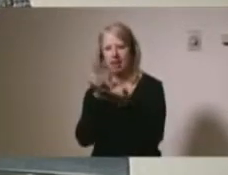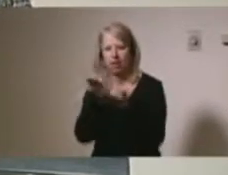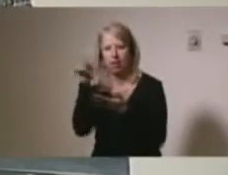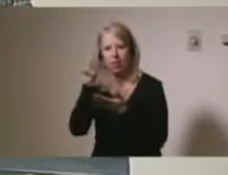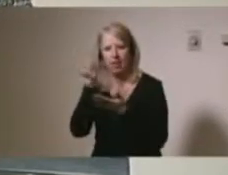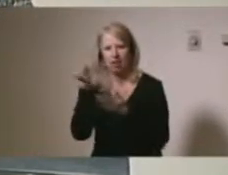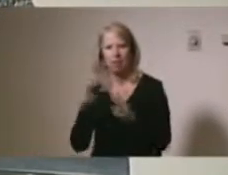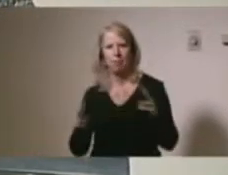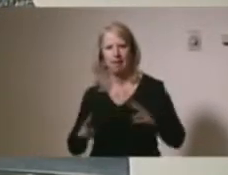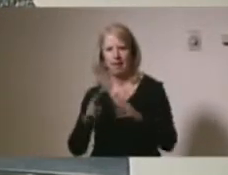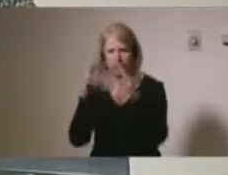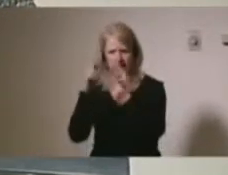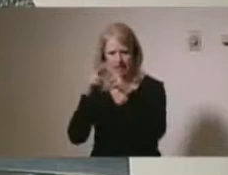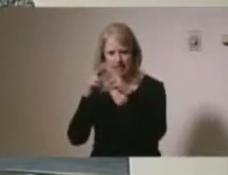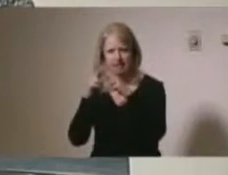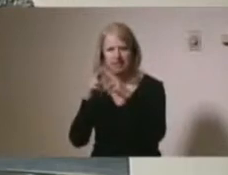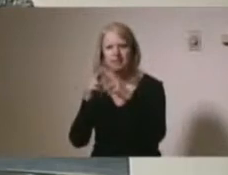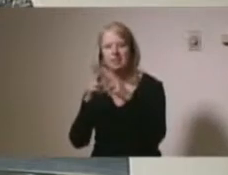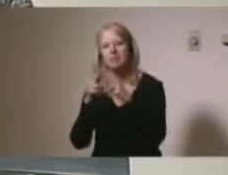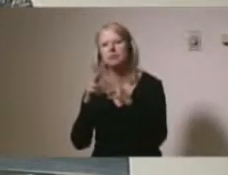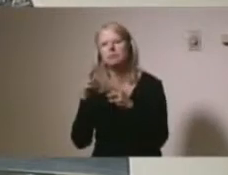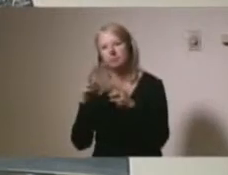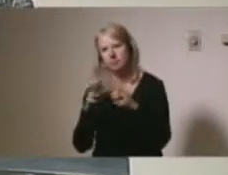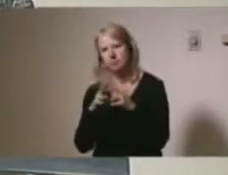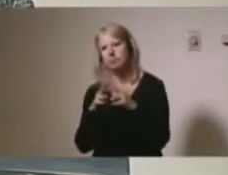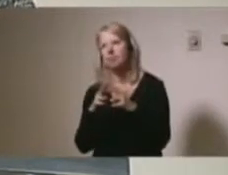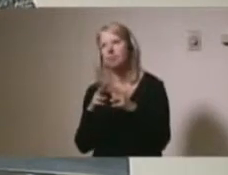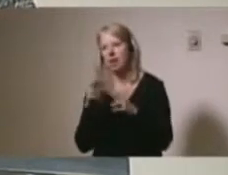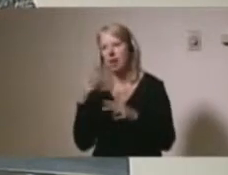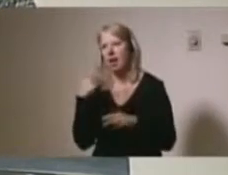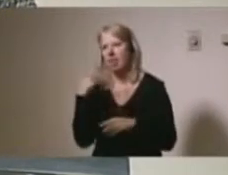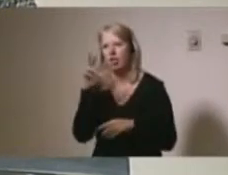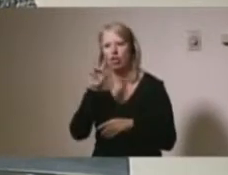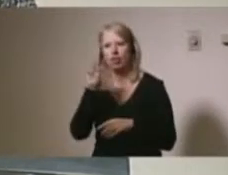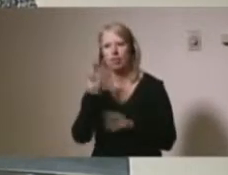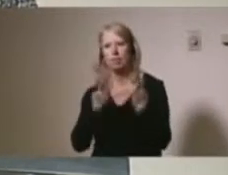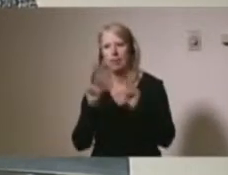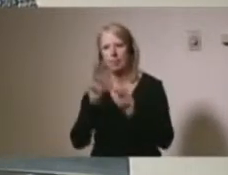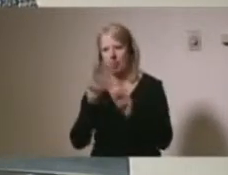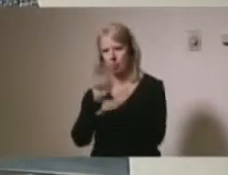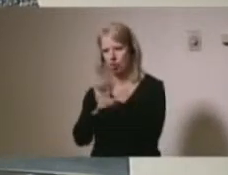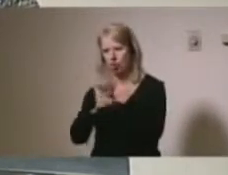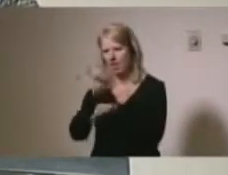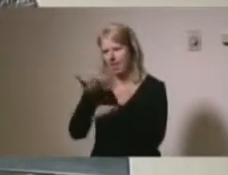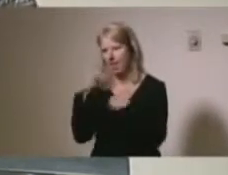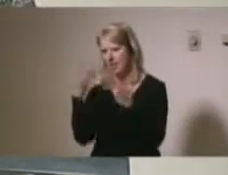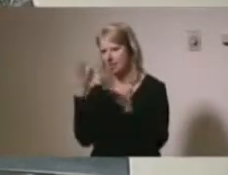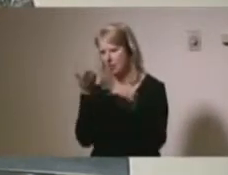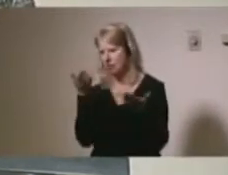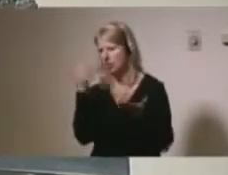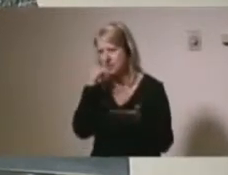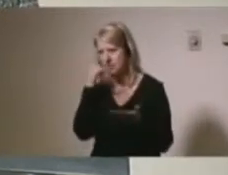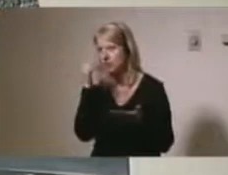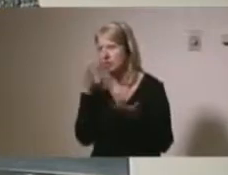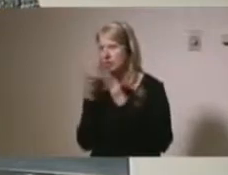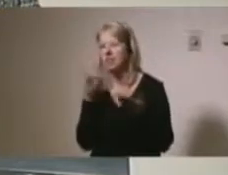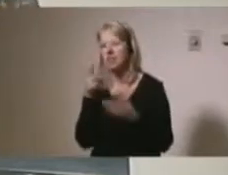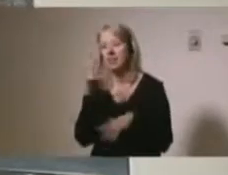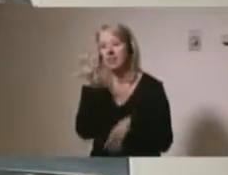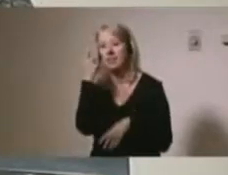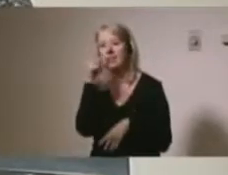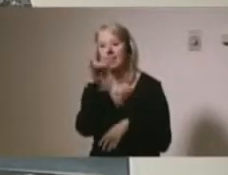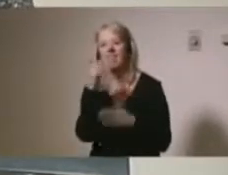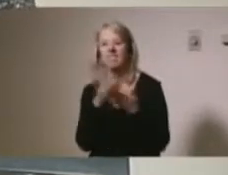There we have 30 agents working in that service. As I was saying, the financial crisis